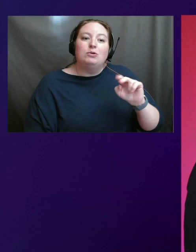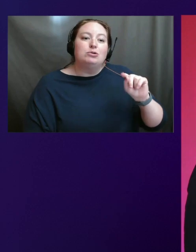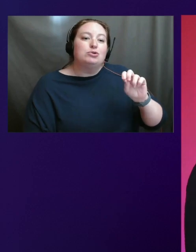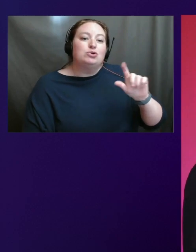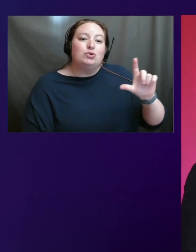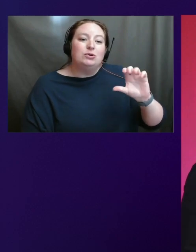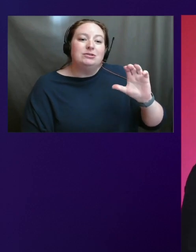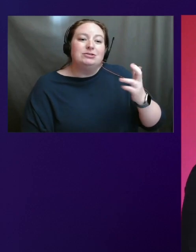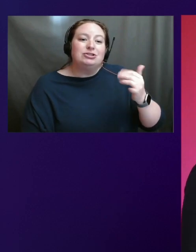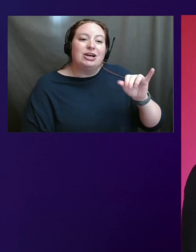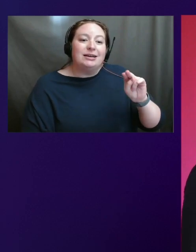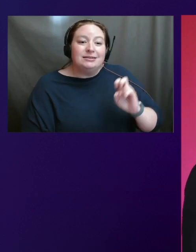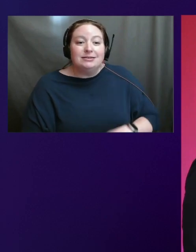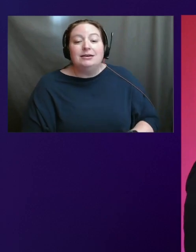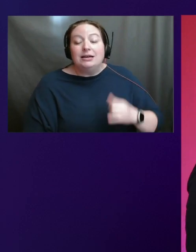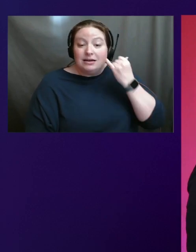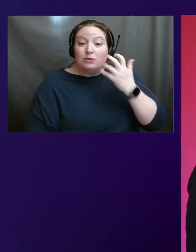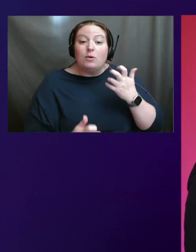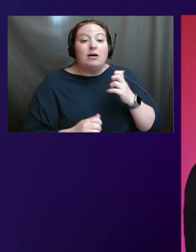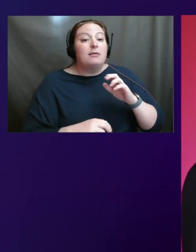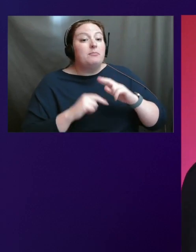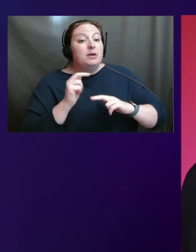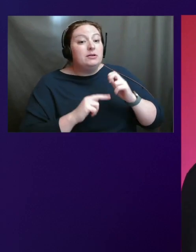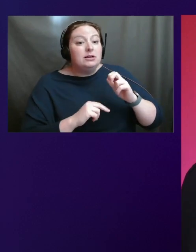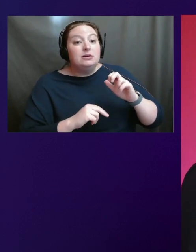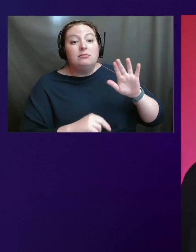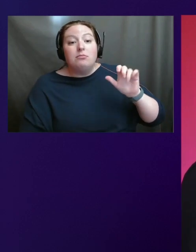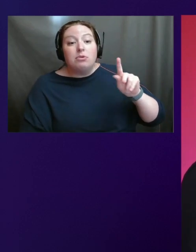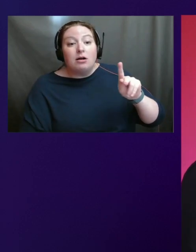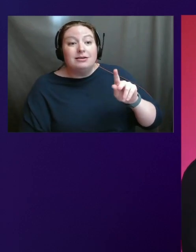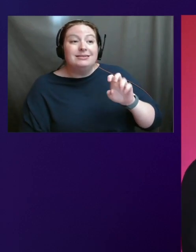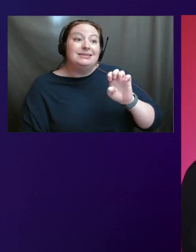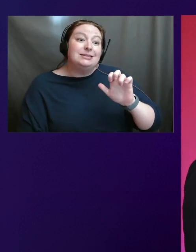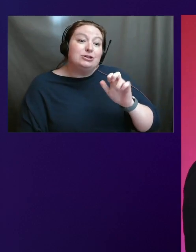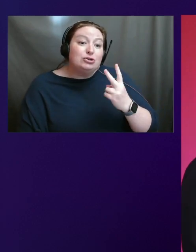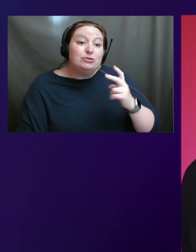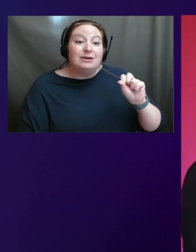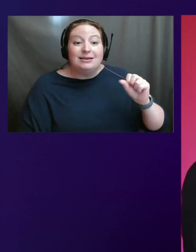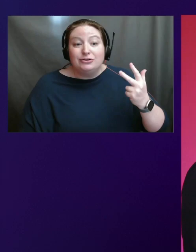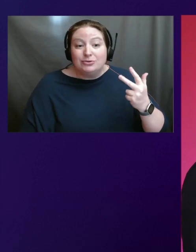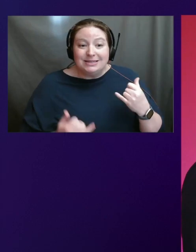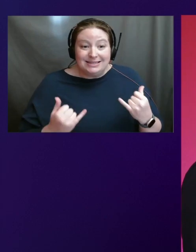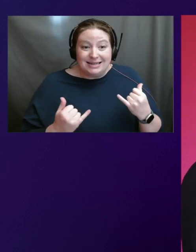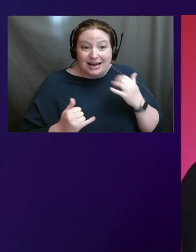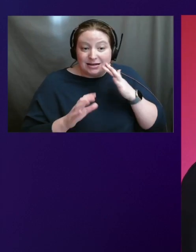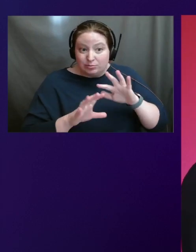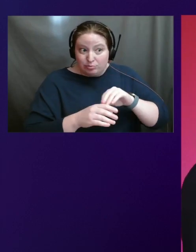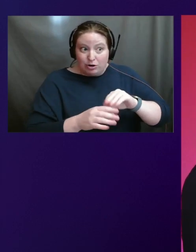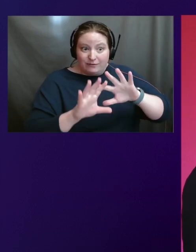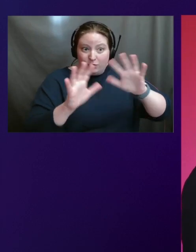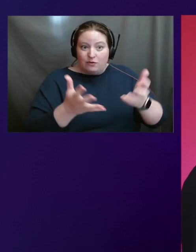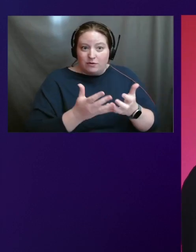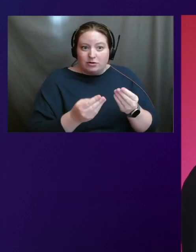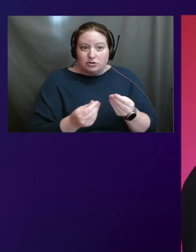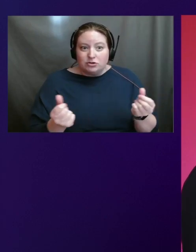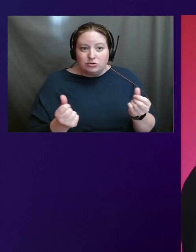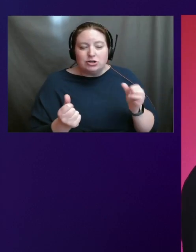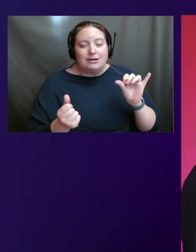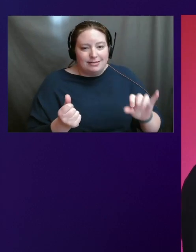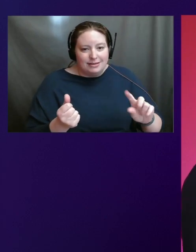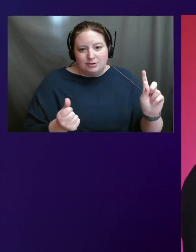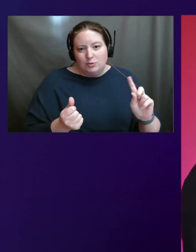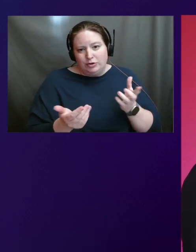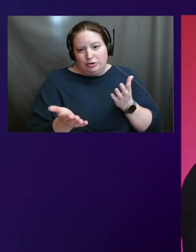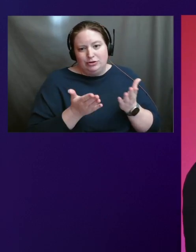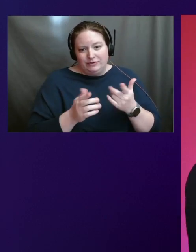block service like you use EC2 or S3 today as part of your overall solution, that's where those services come in. So